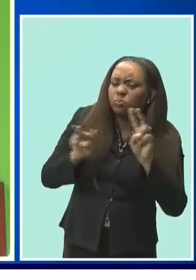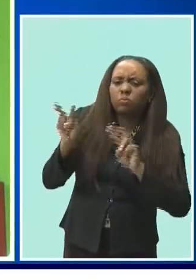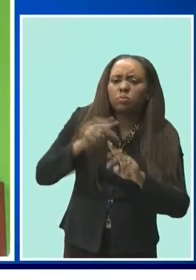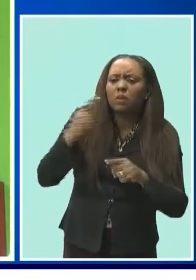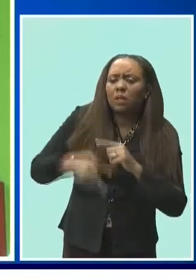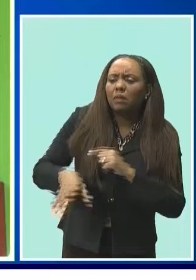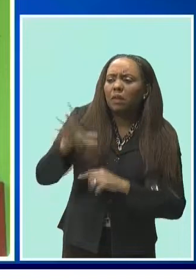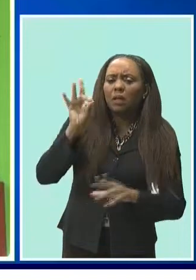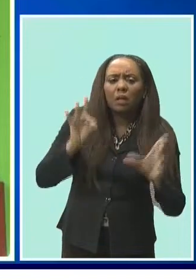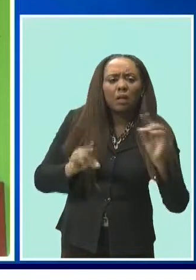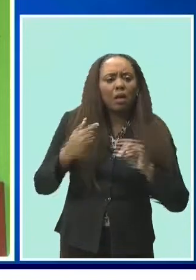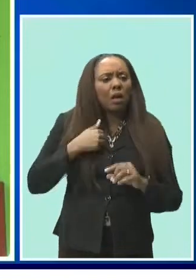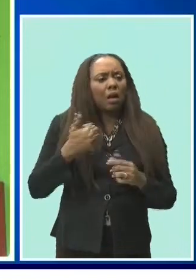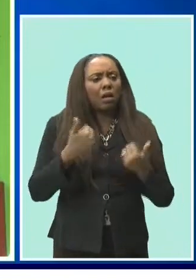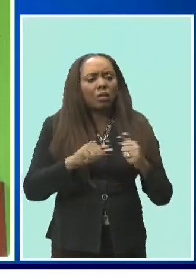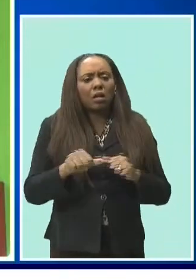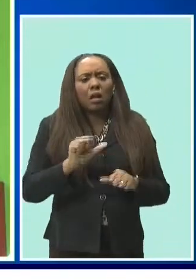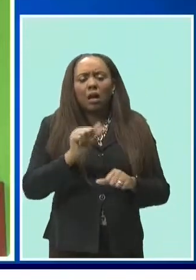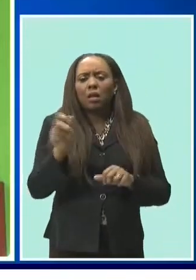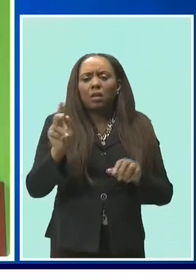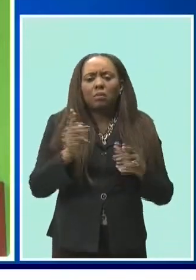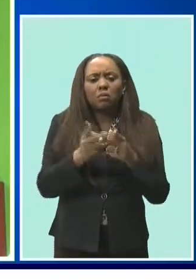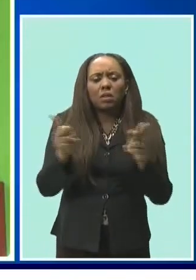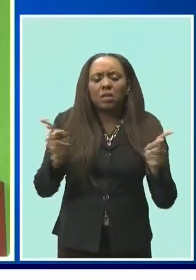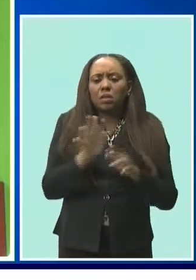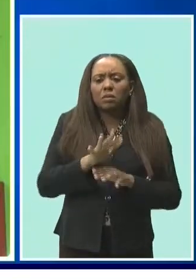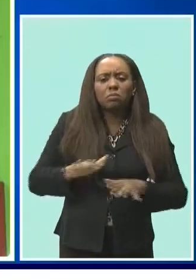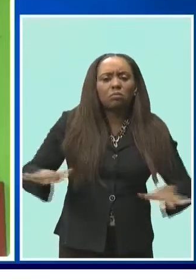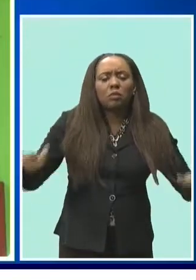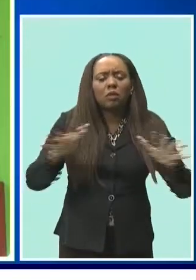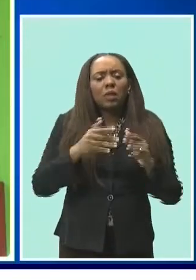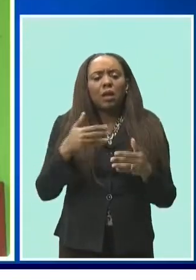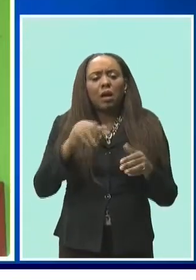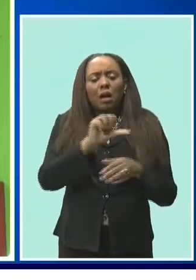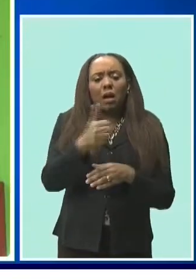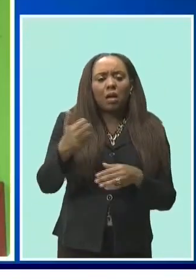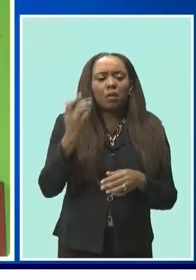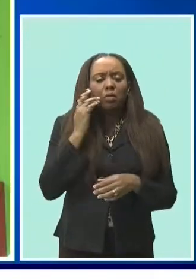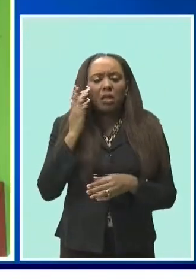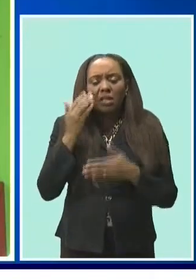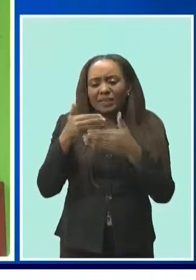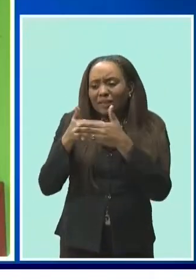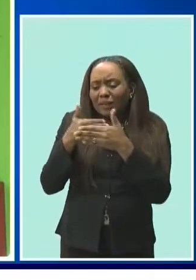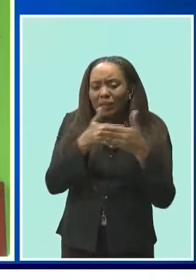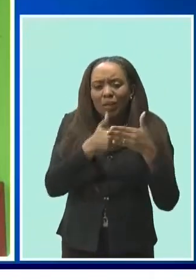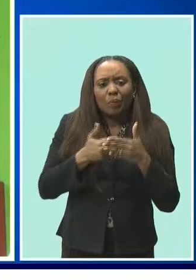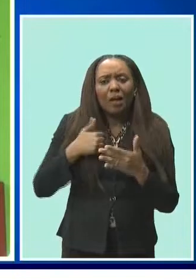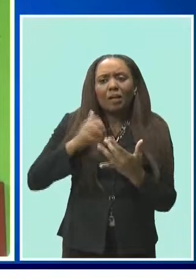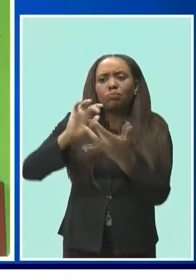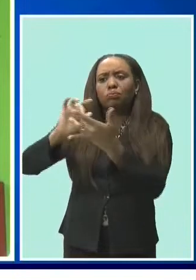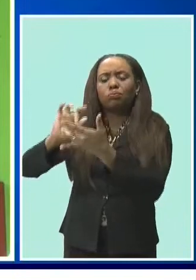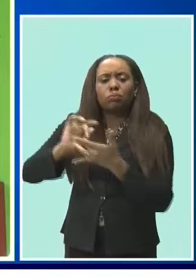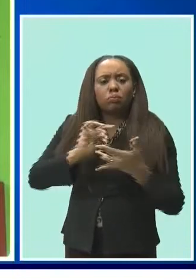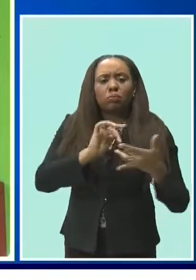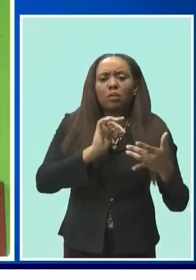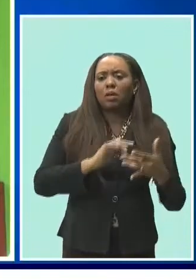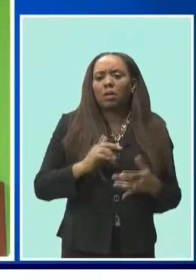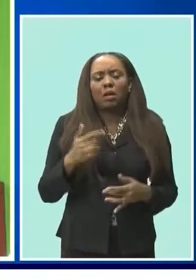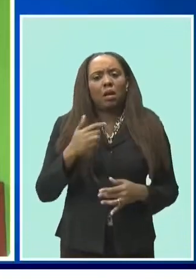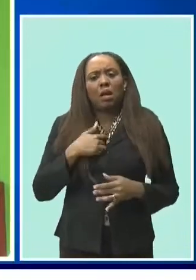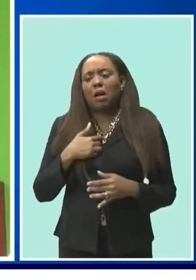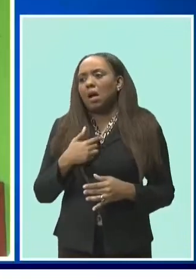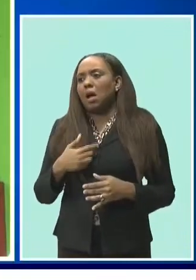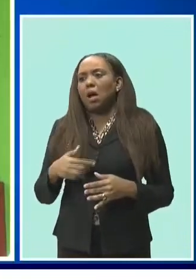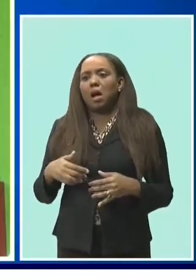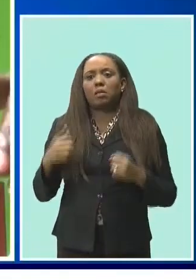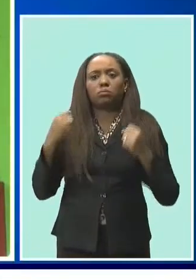Village. Nobody at all seen the boat. I went all the way up by the Waves Hotel. Nobody had seen the boat. I got onto a jet ski, went all up by the harbor, checked